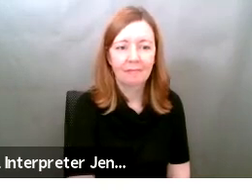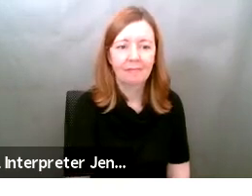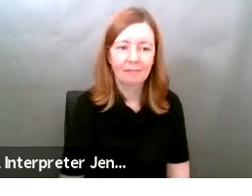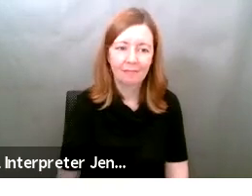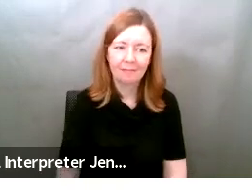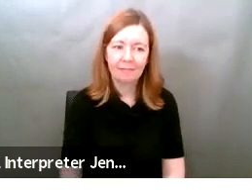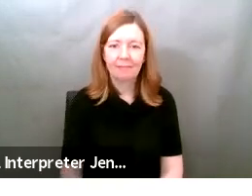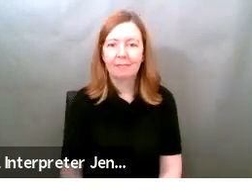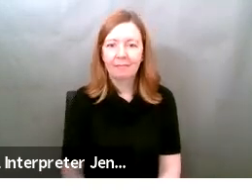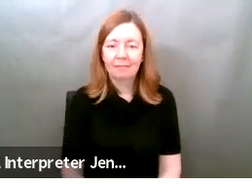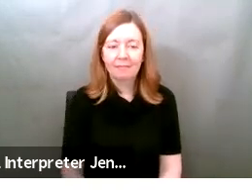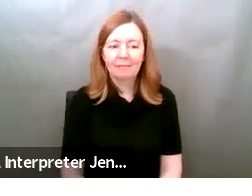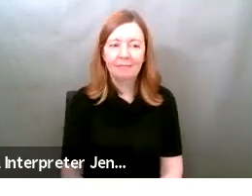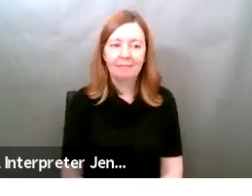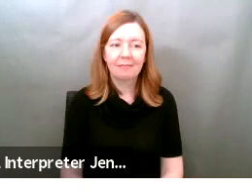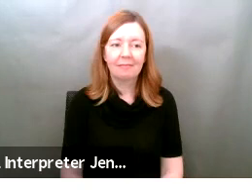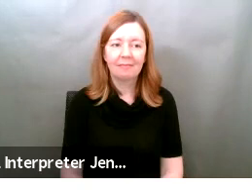Let me just take a moment to read it.